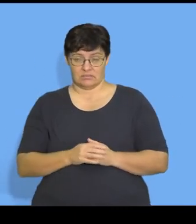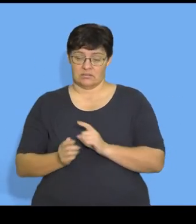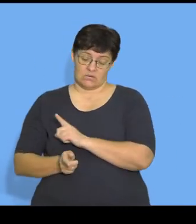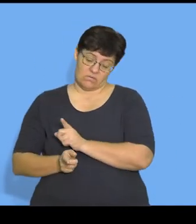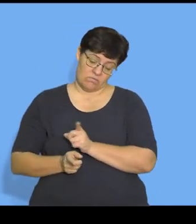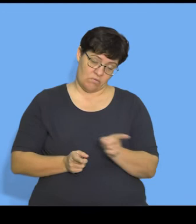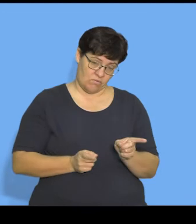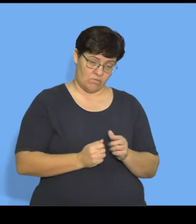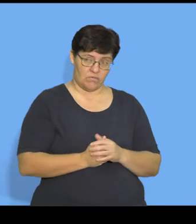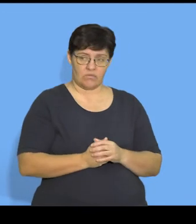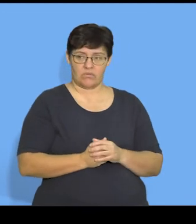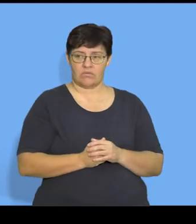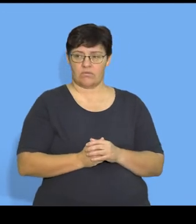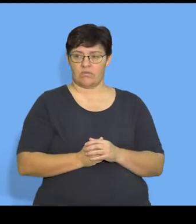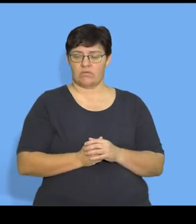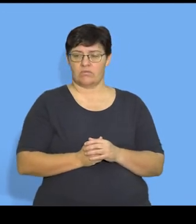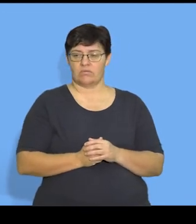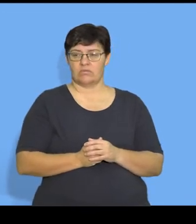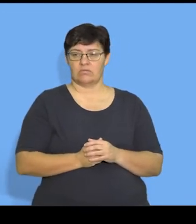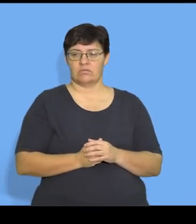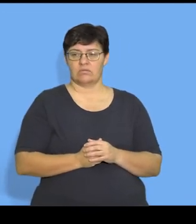go 70